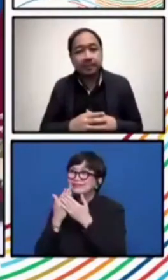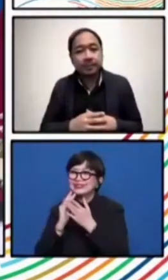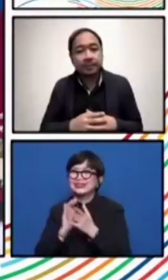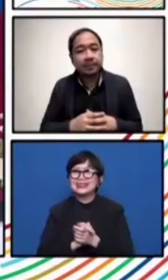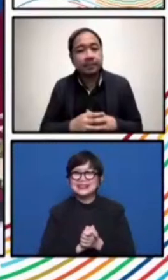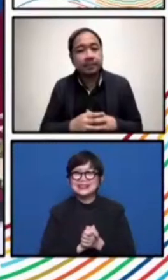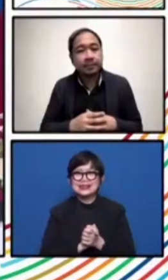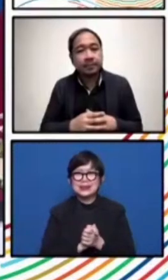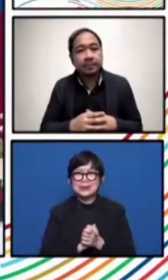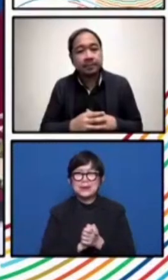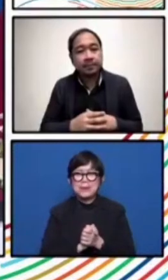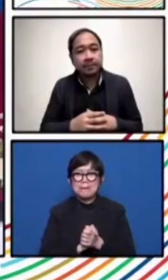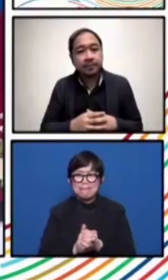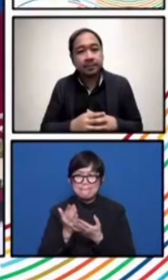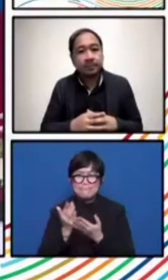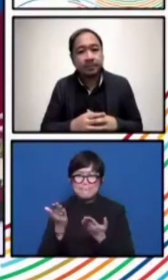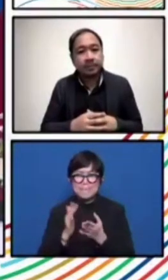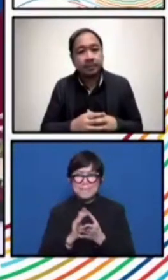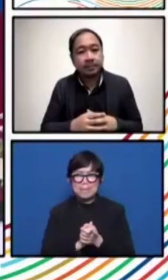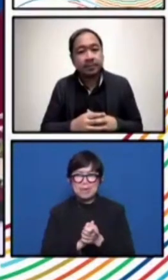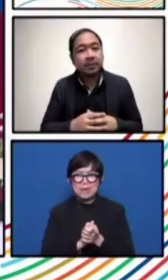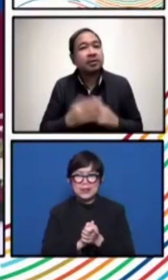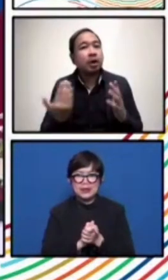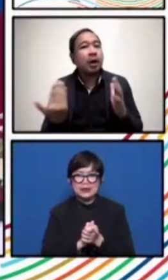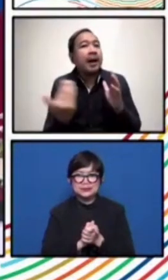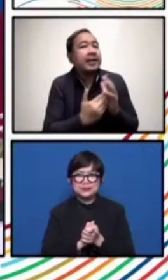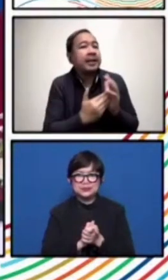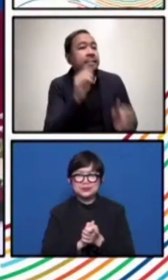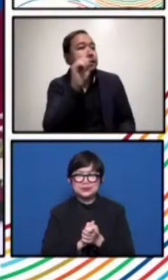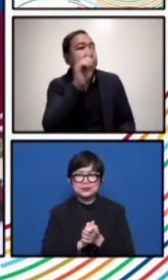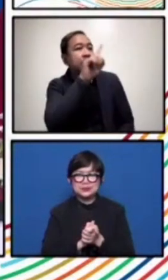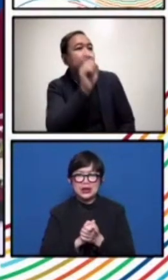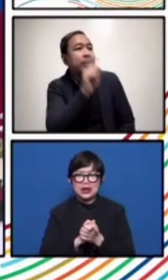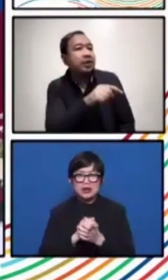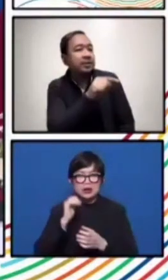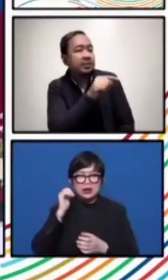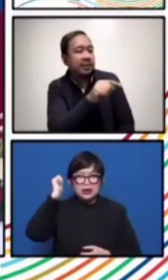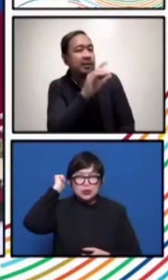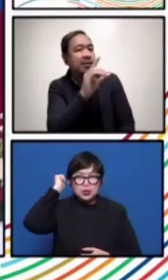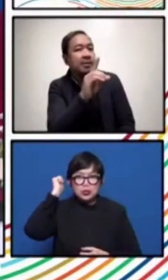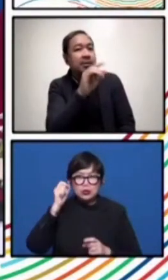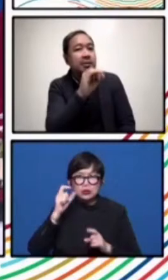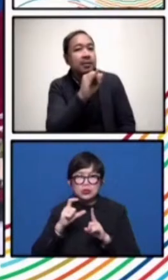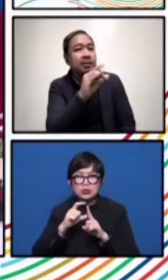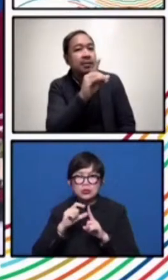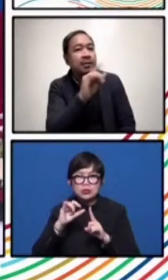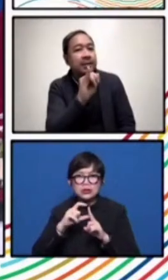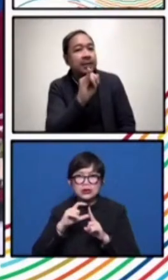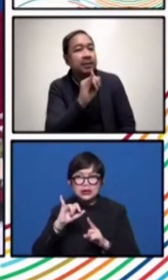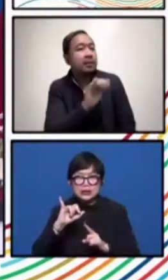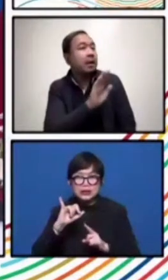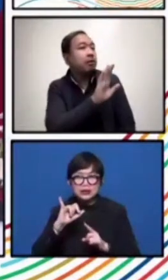to sdd as a result of your engagement with person with disability